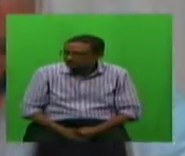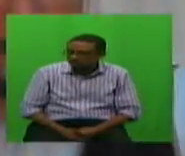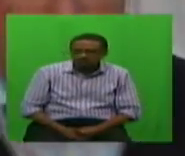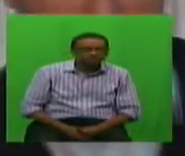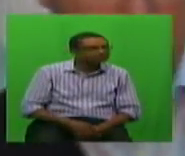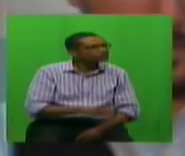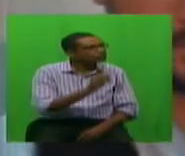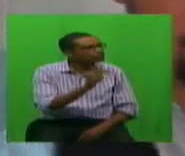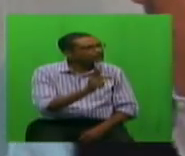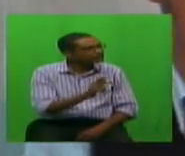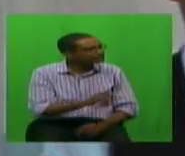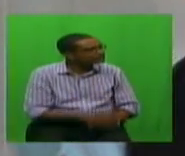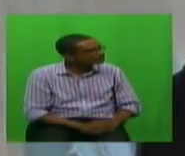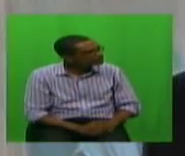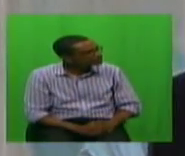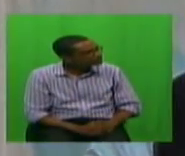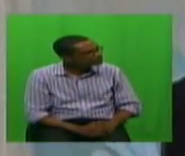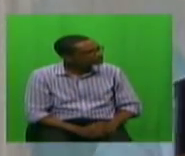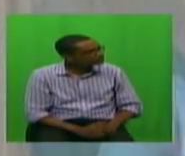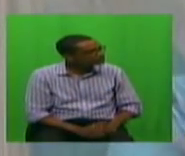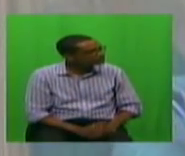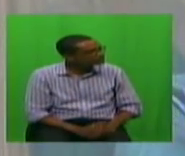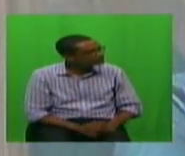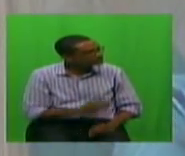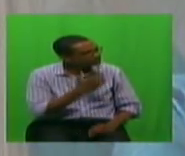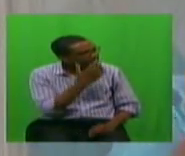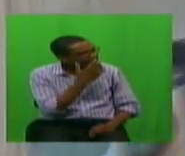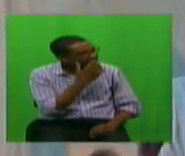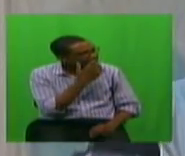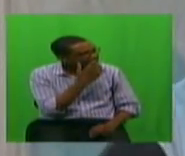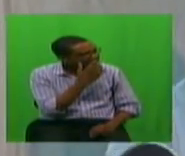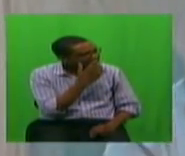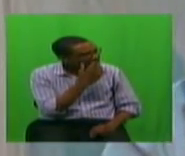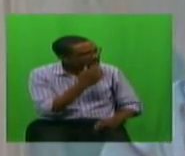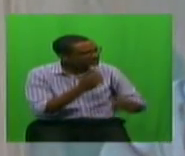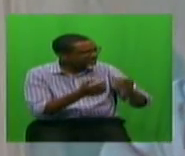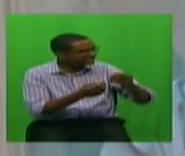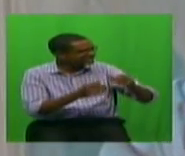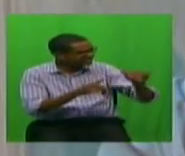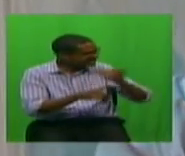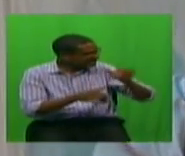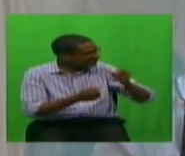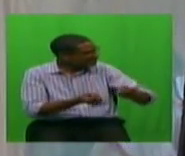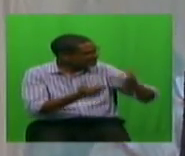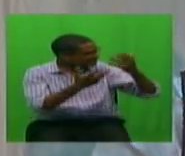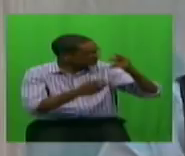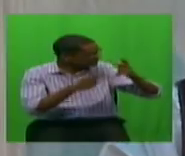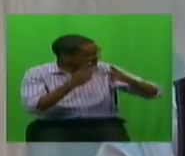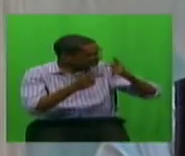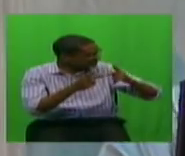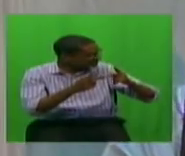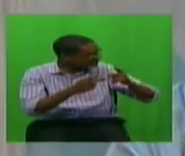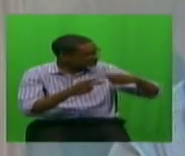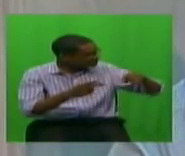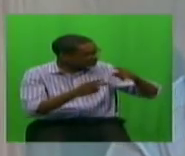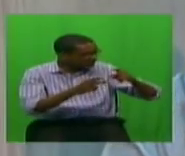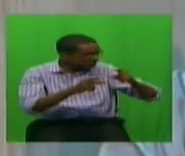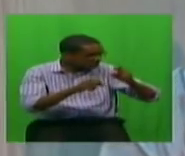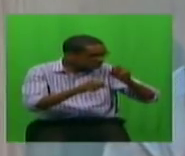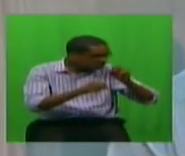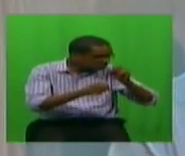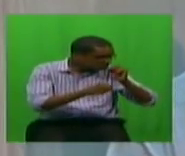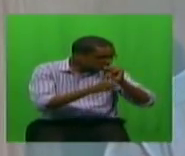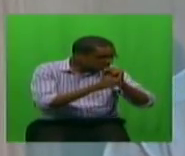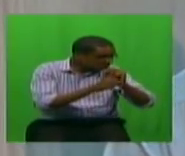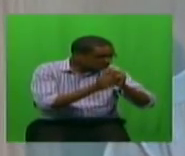homes and 120,000 persons. That figure With stands? those estimates, yes. Okay. In terms of the fatalities